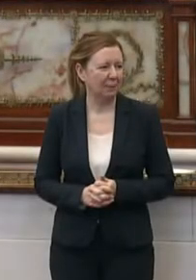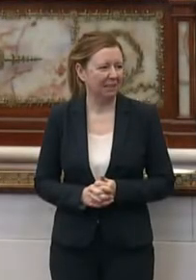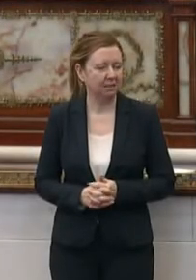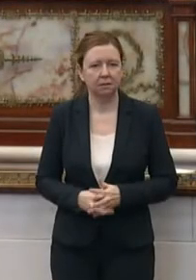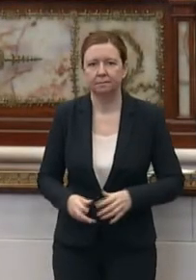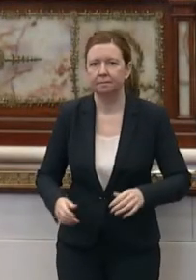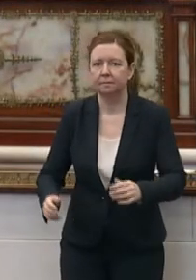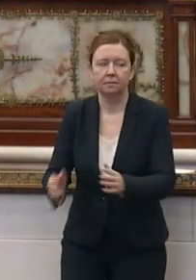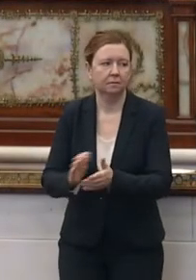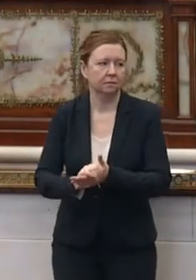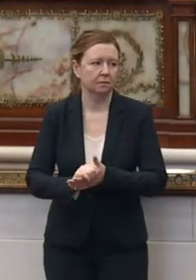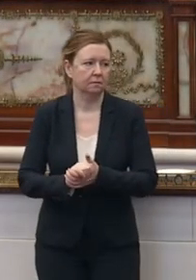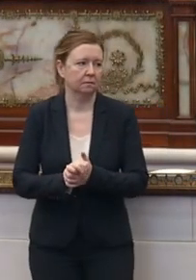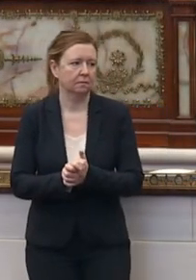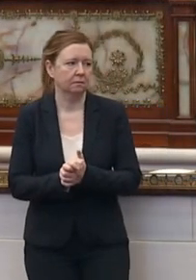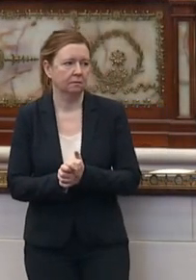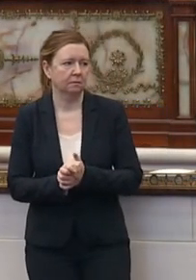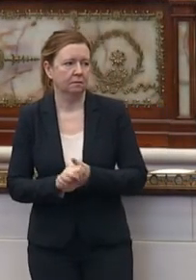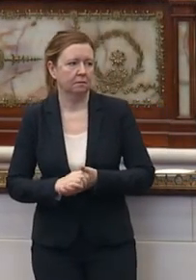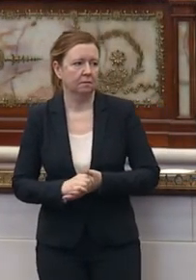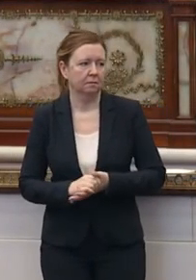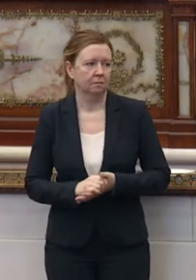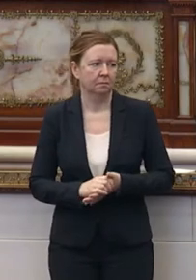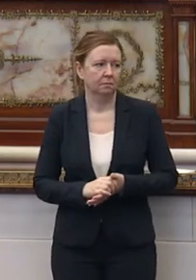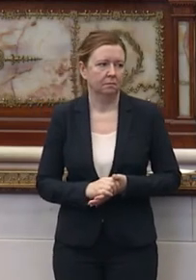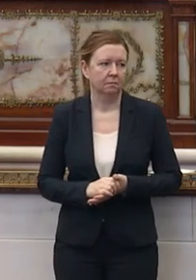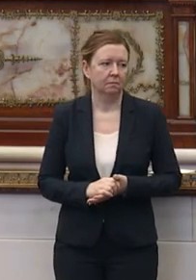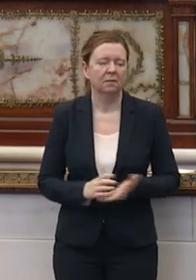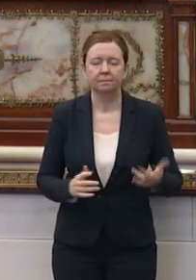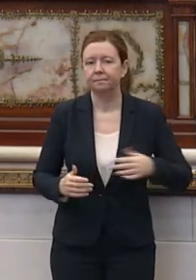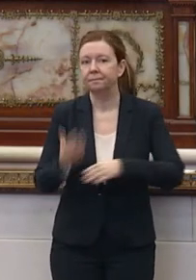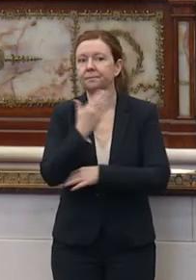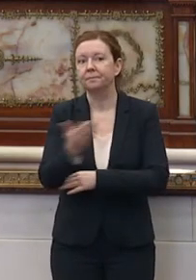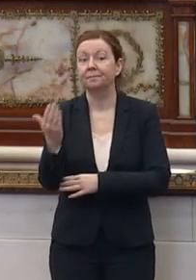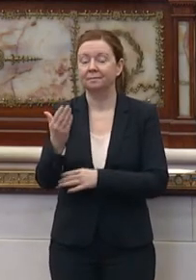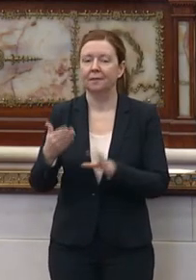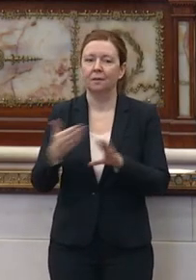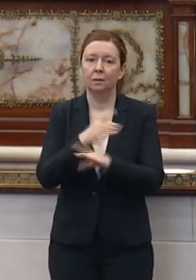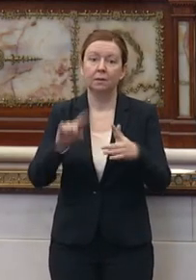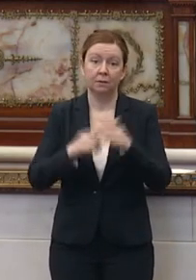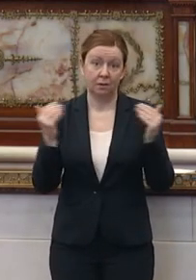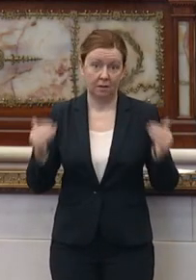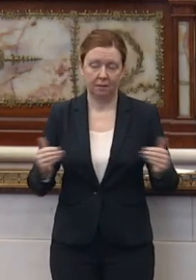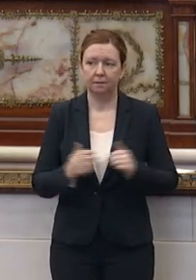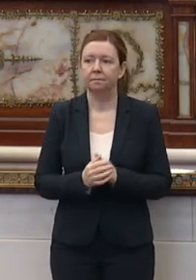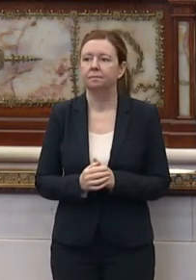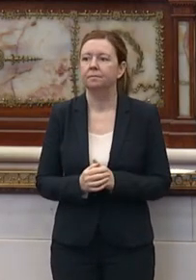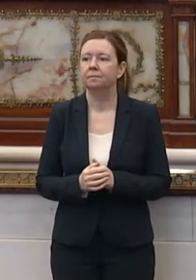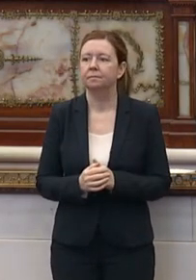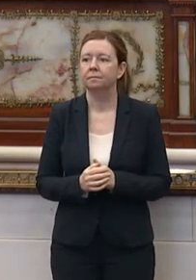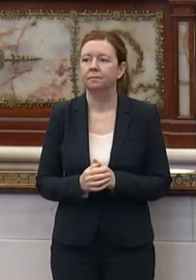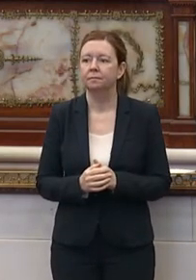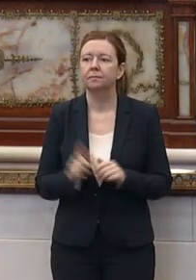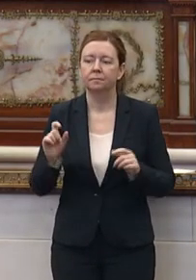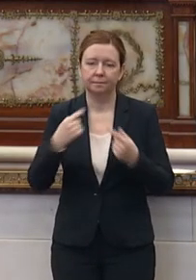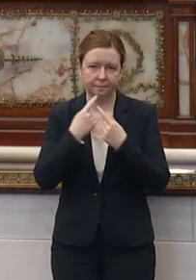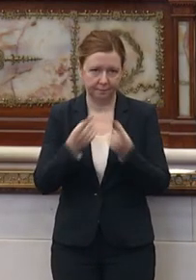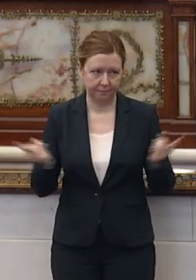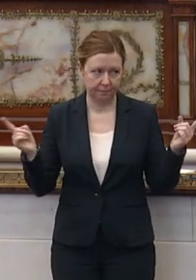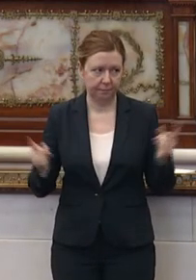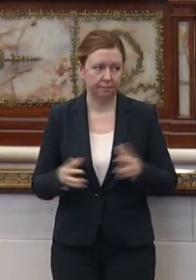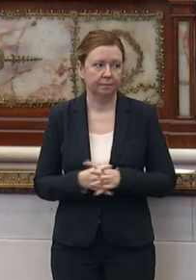And good morning to everyone. Thank you for being here today. Before we begin the council session today, I would like to make the following